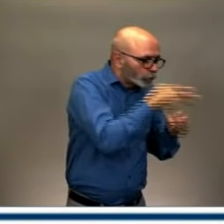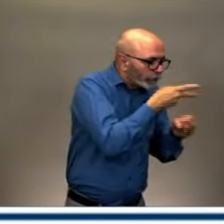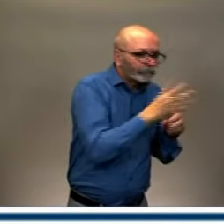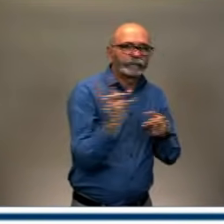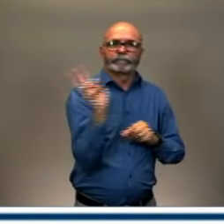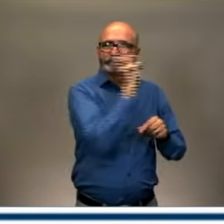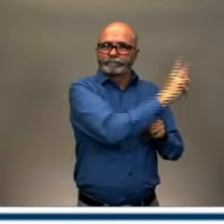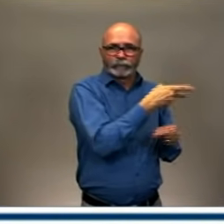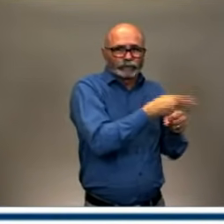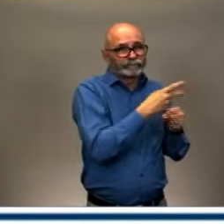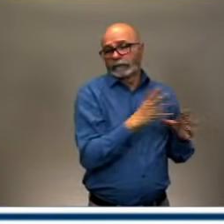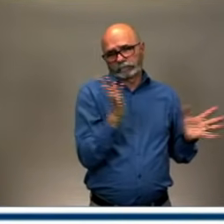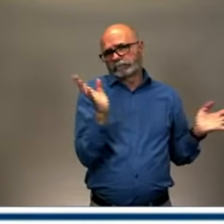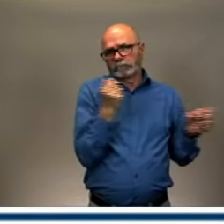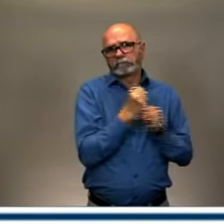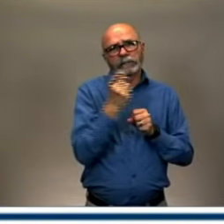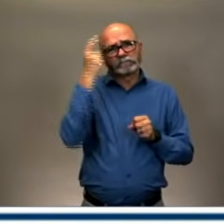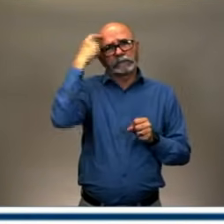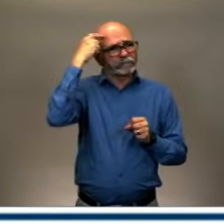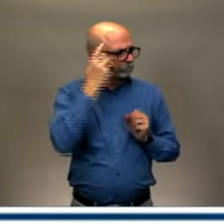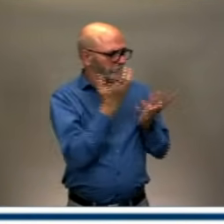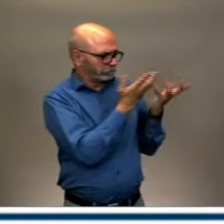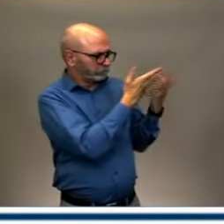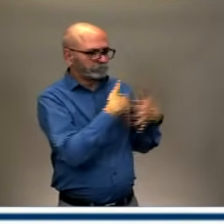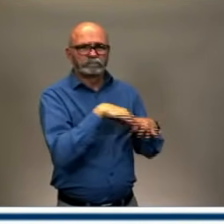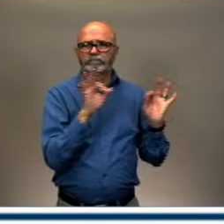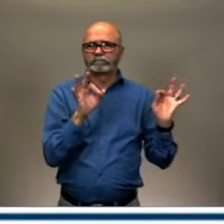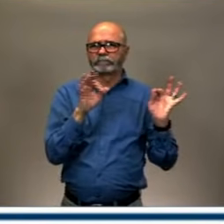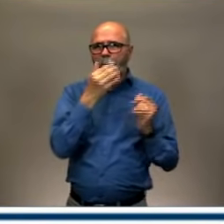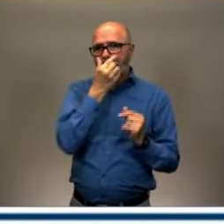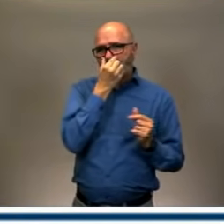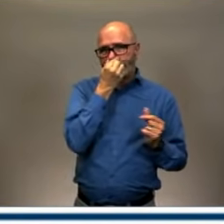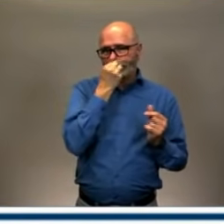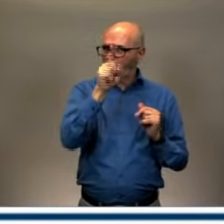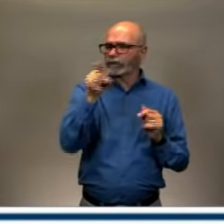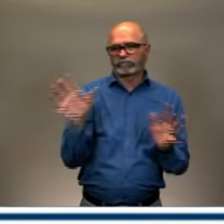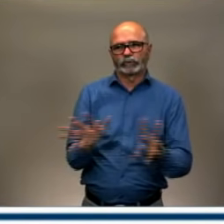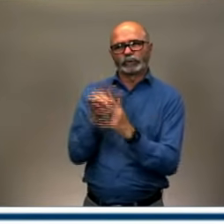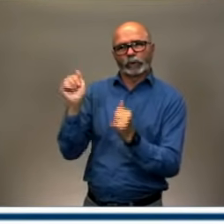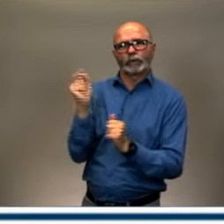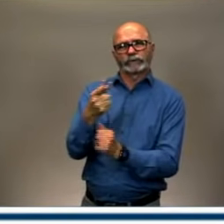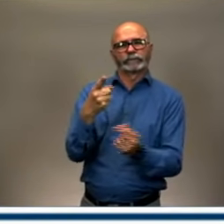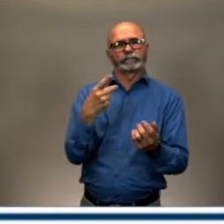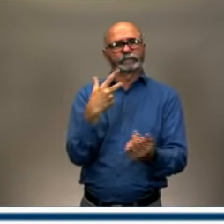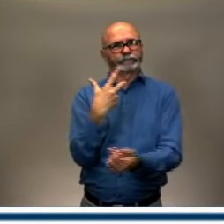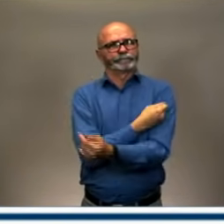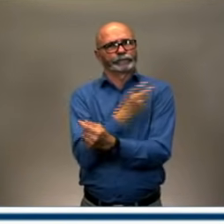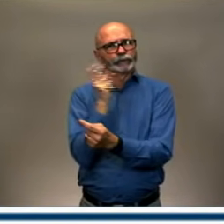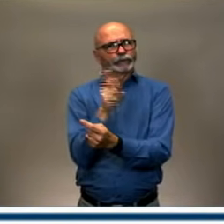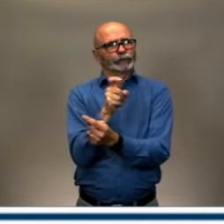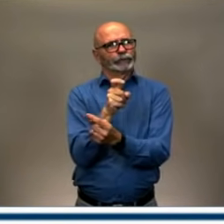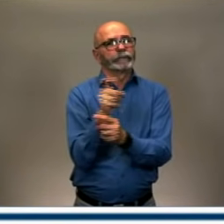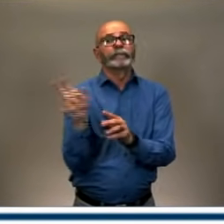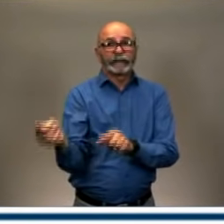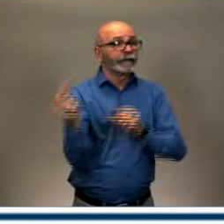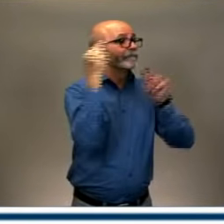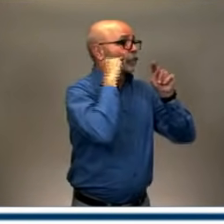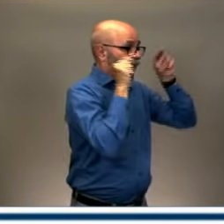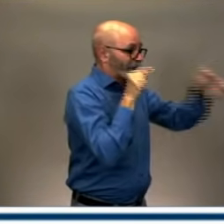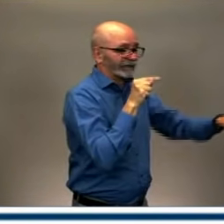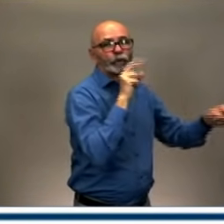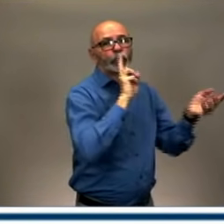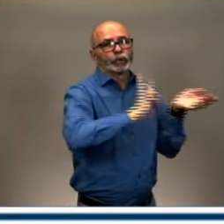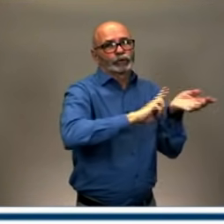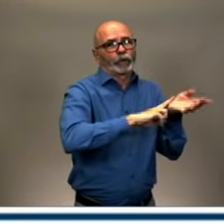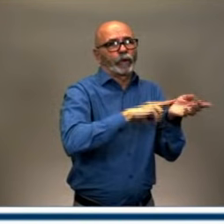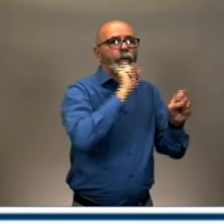only makes sense that we are allowing them to be vaccinated to as part of that whole team that's working in the